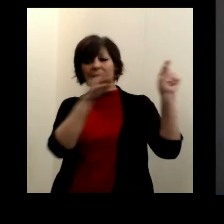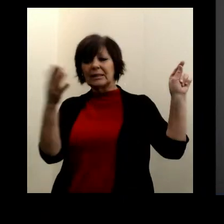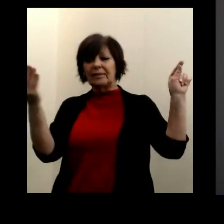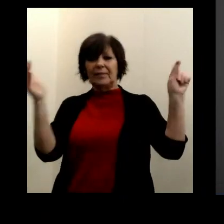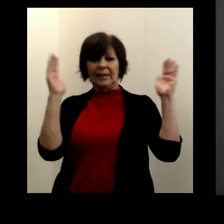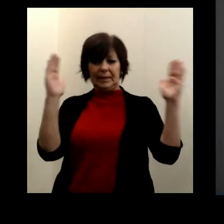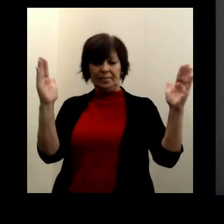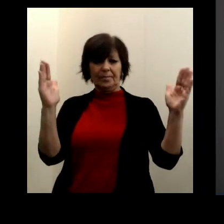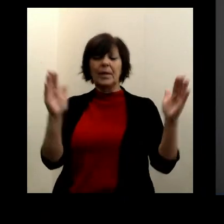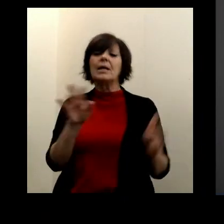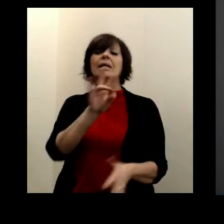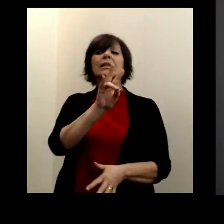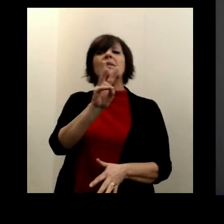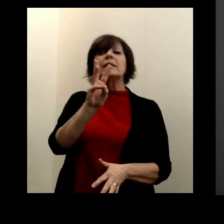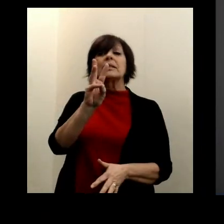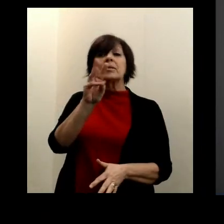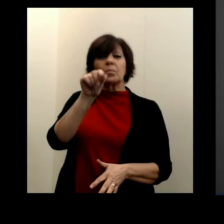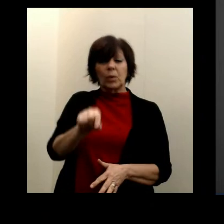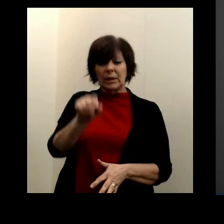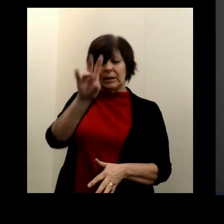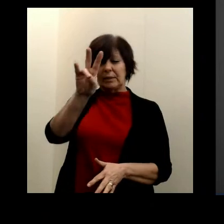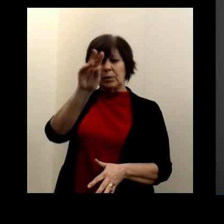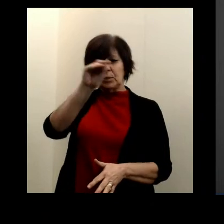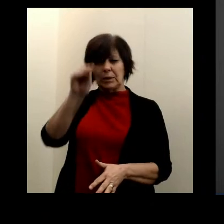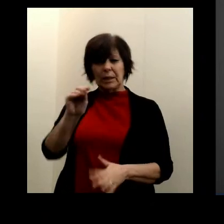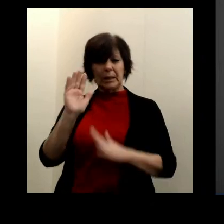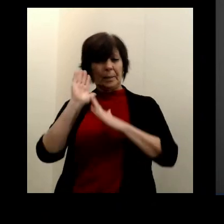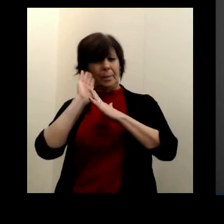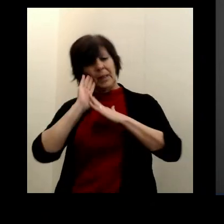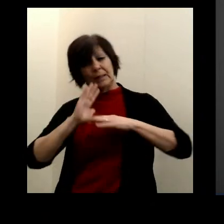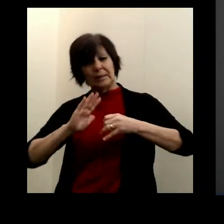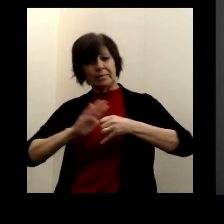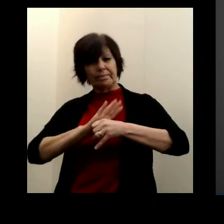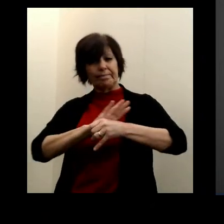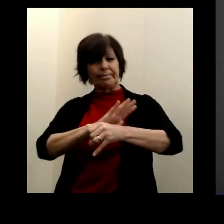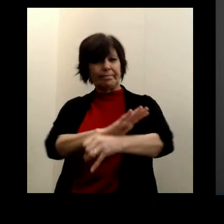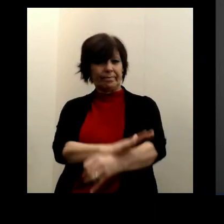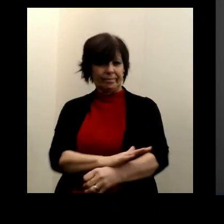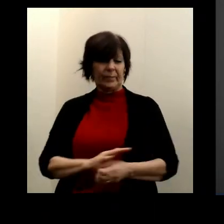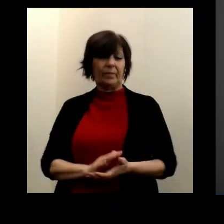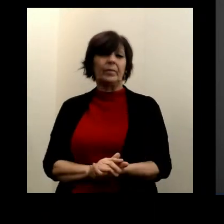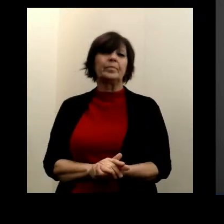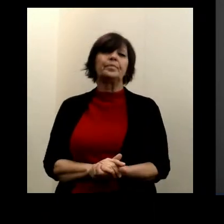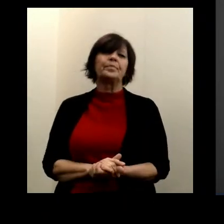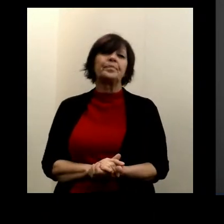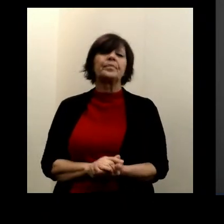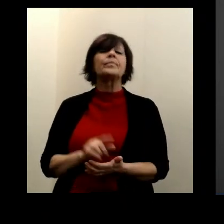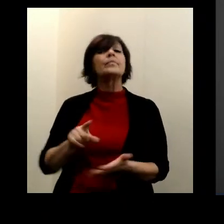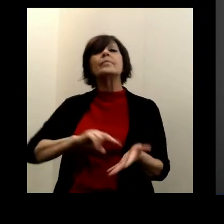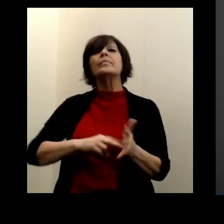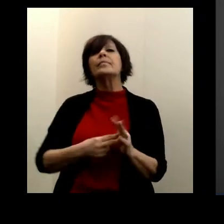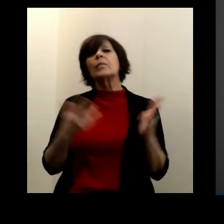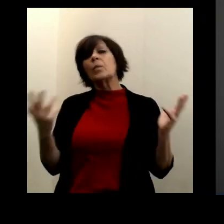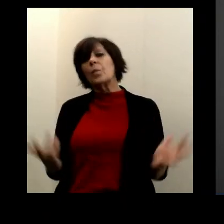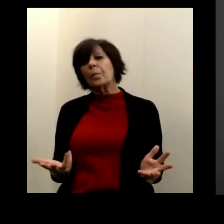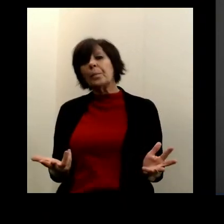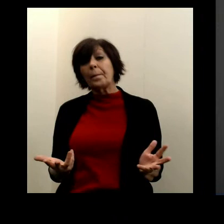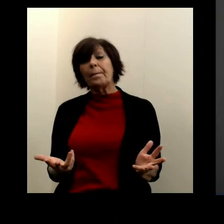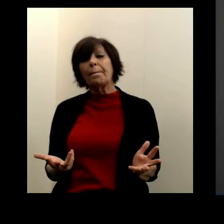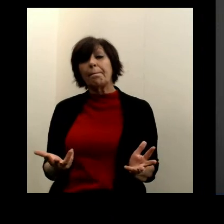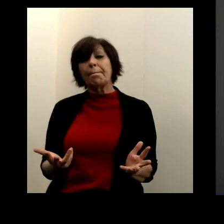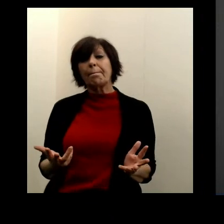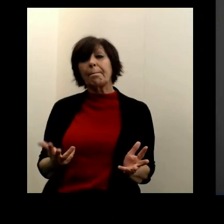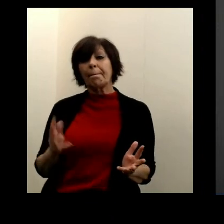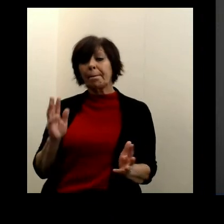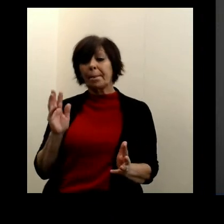And 76.7% of all beds on the 15th were occupied. This means that of